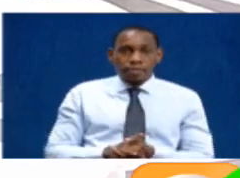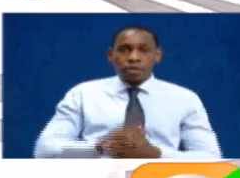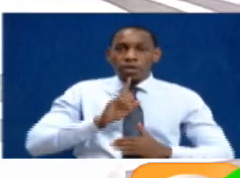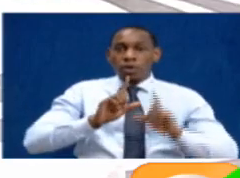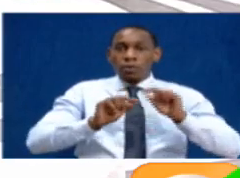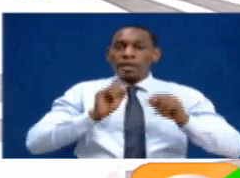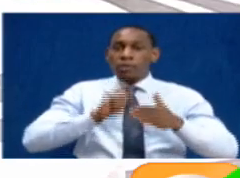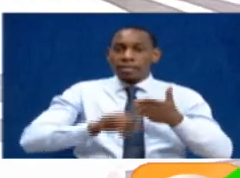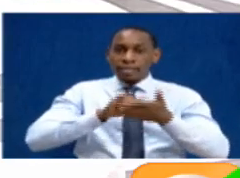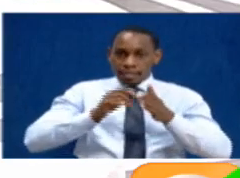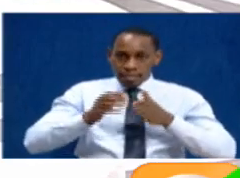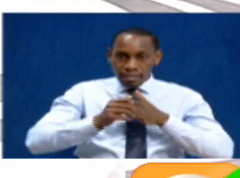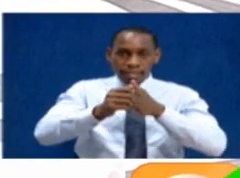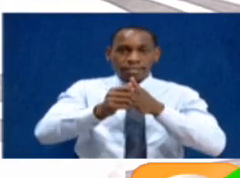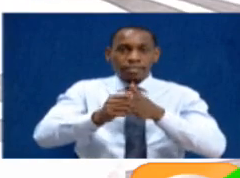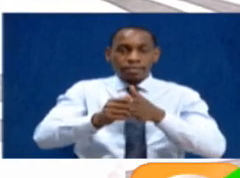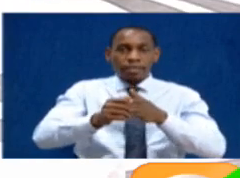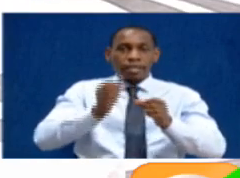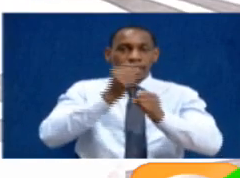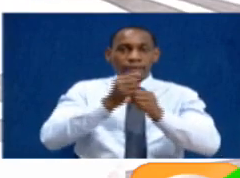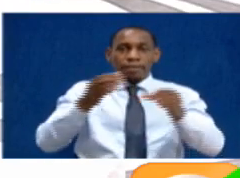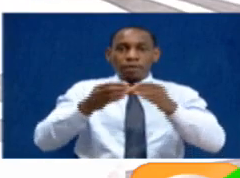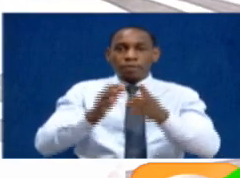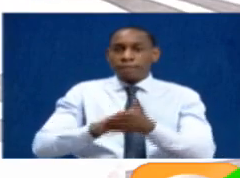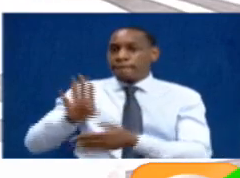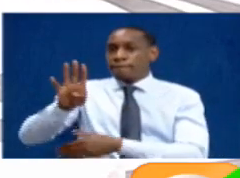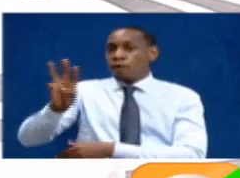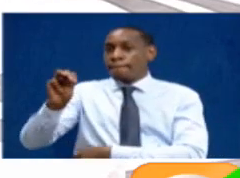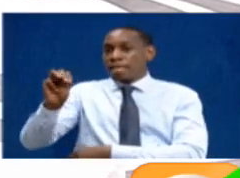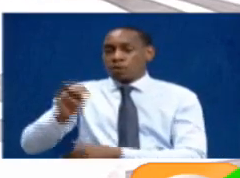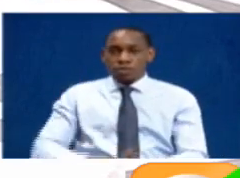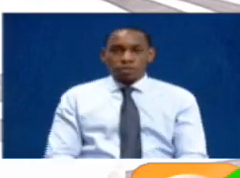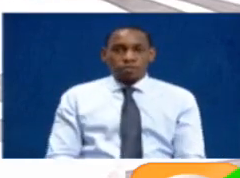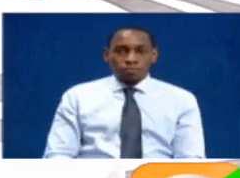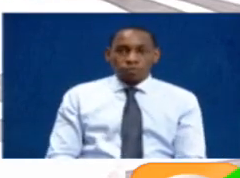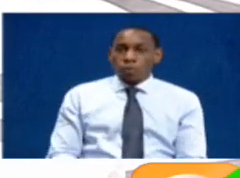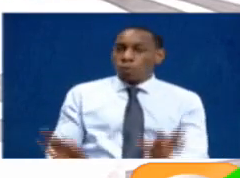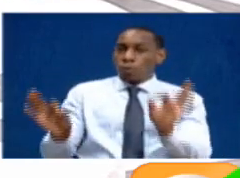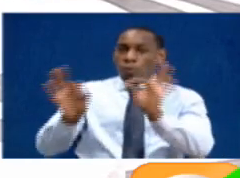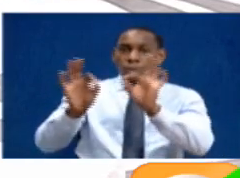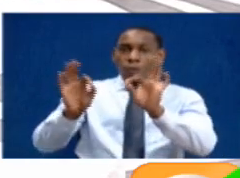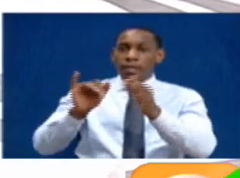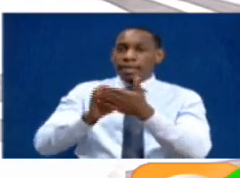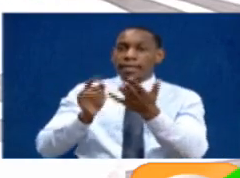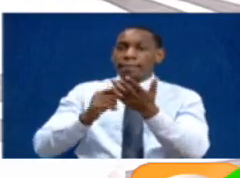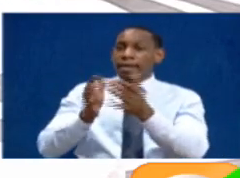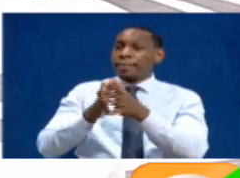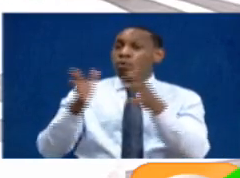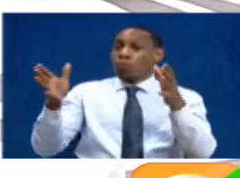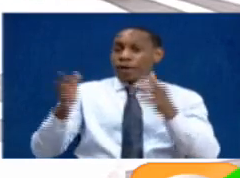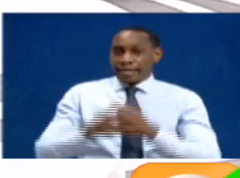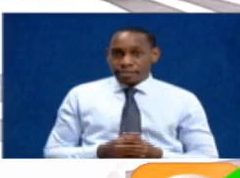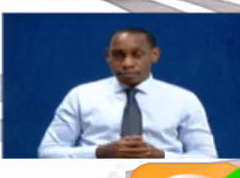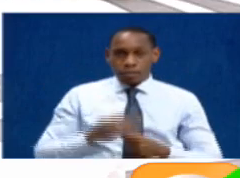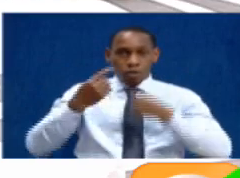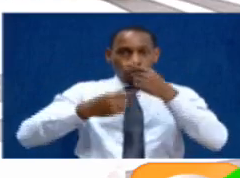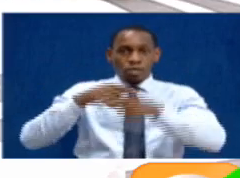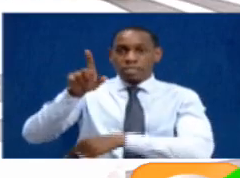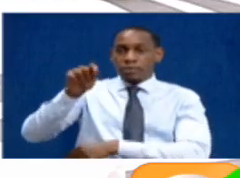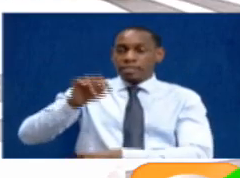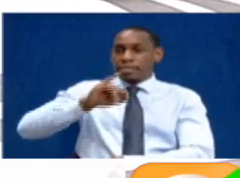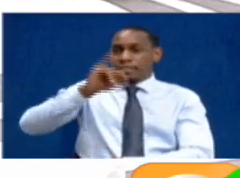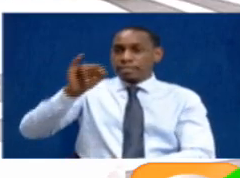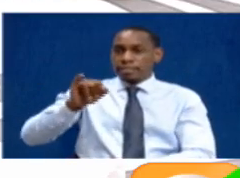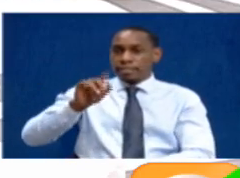says he still commands a labor force of what, Absolutely. 4 million? 4 million. Wow, that's a huge electorate. Keep tweeting